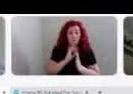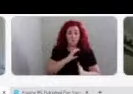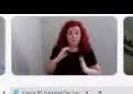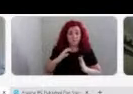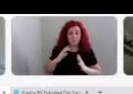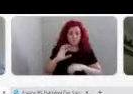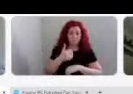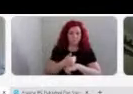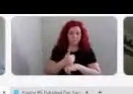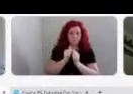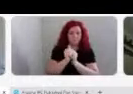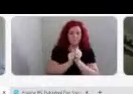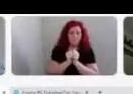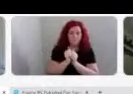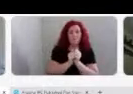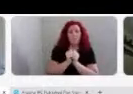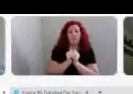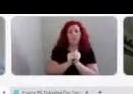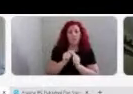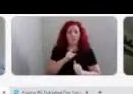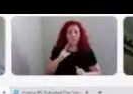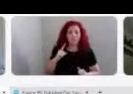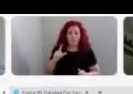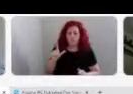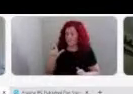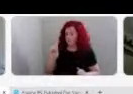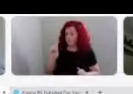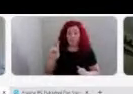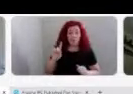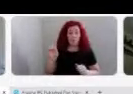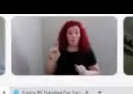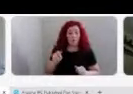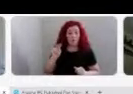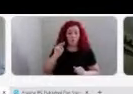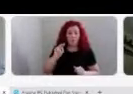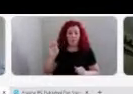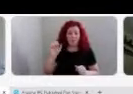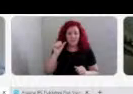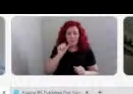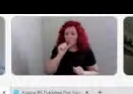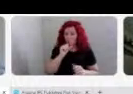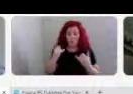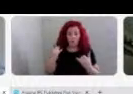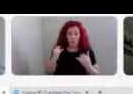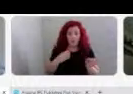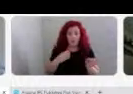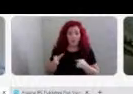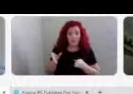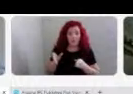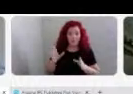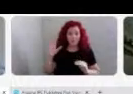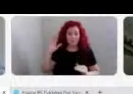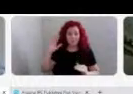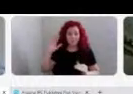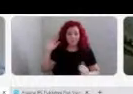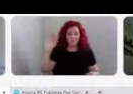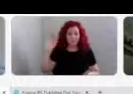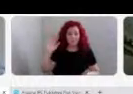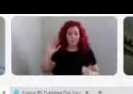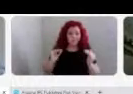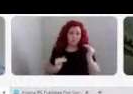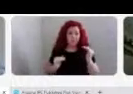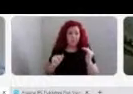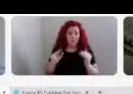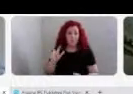districts in northeast arizona the current plan disenfranchises three hundred and twenty